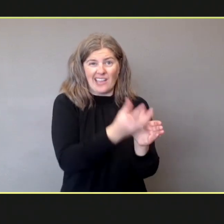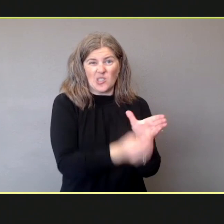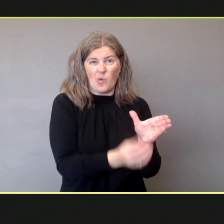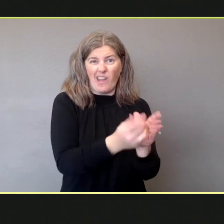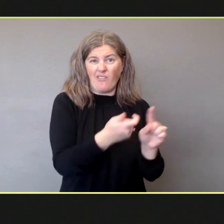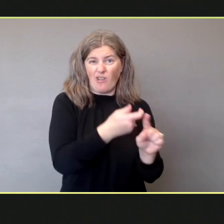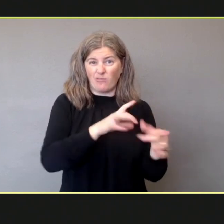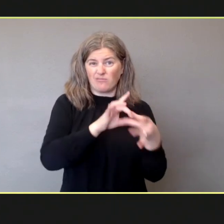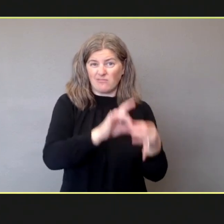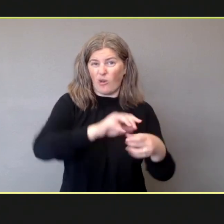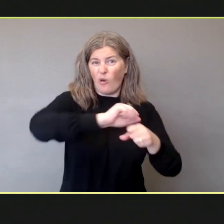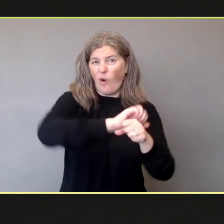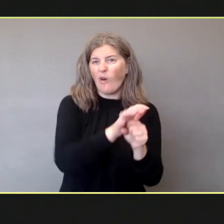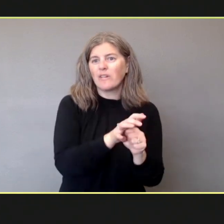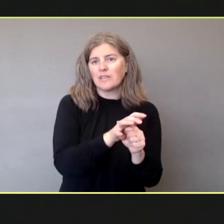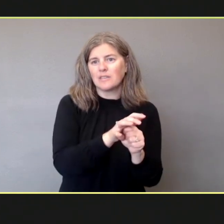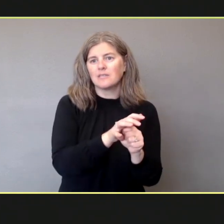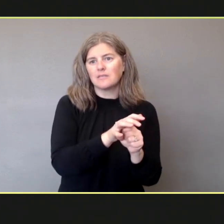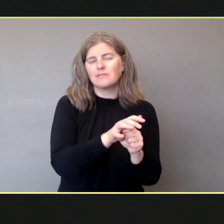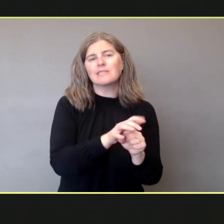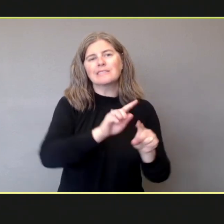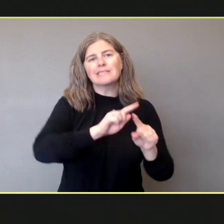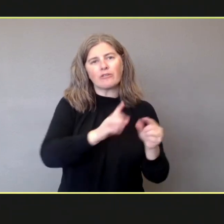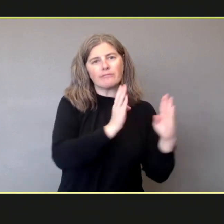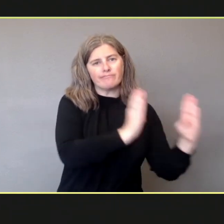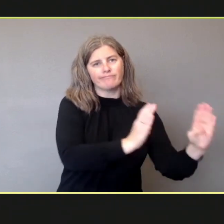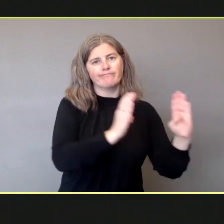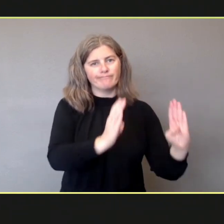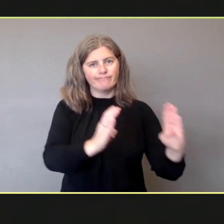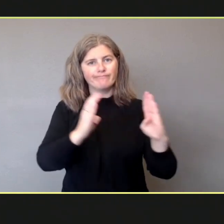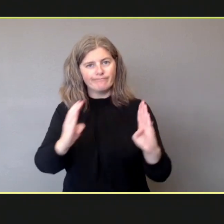COVID at various stages from,